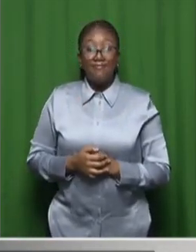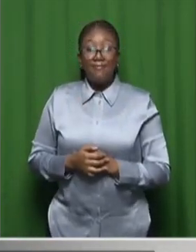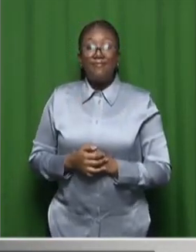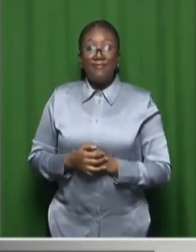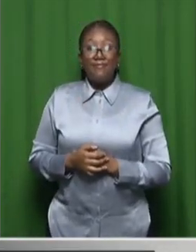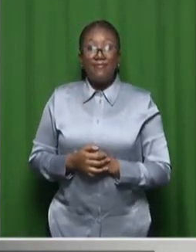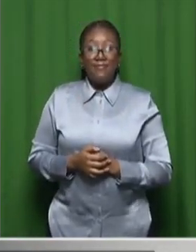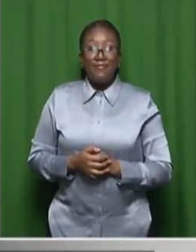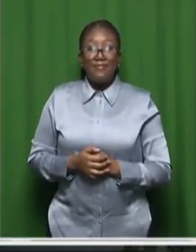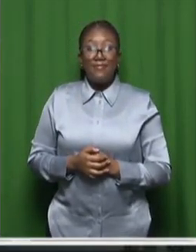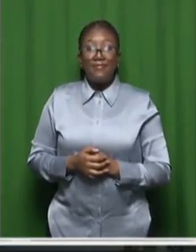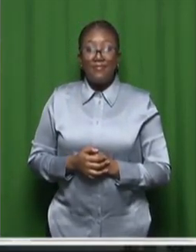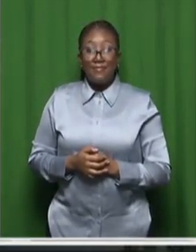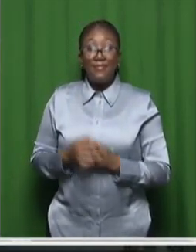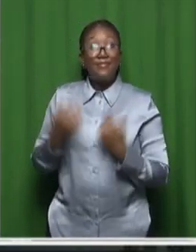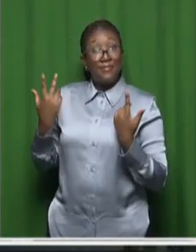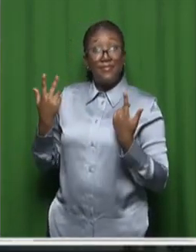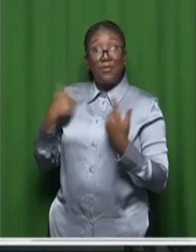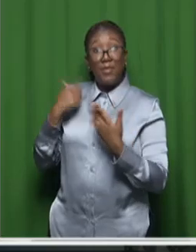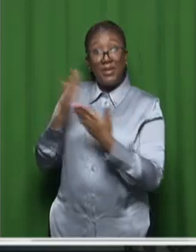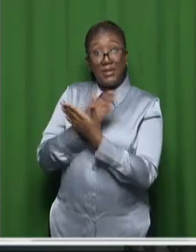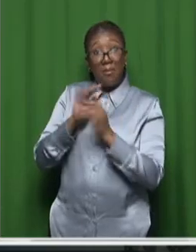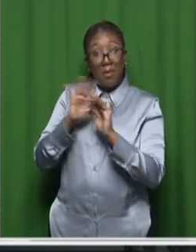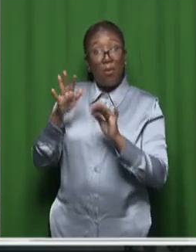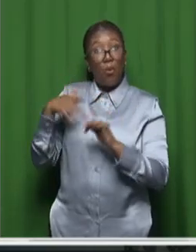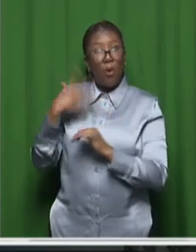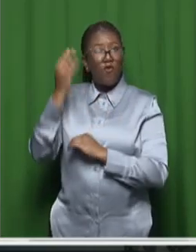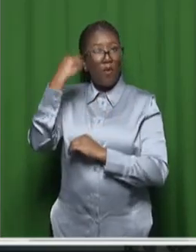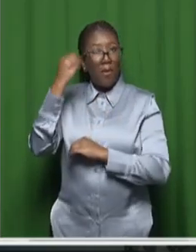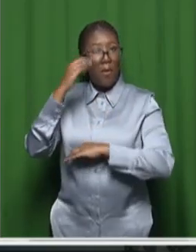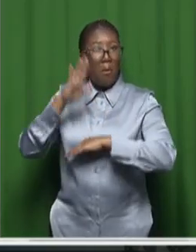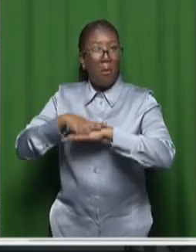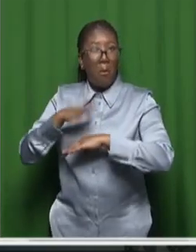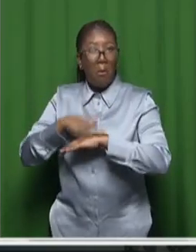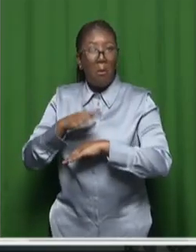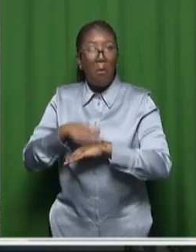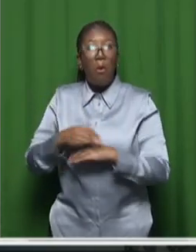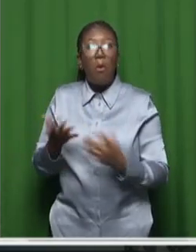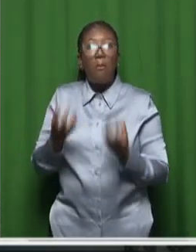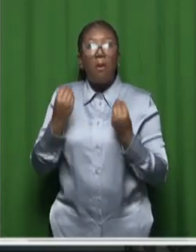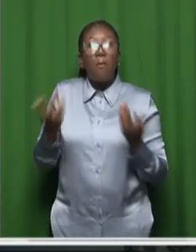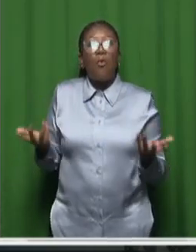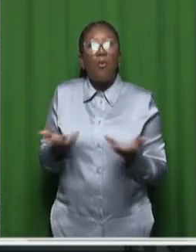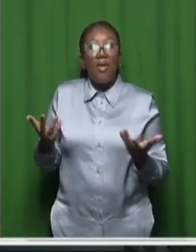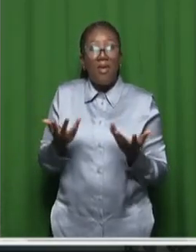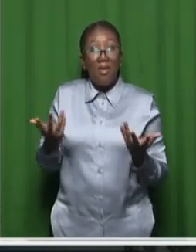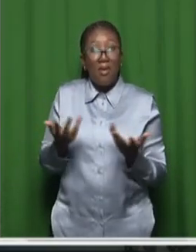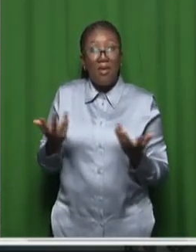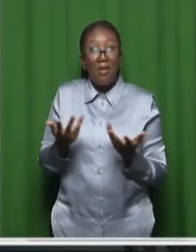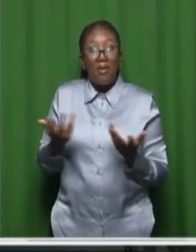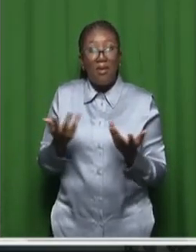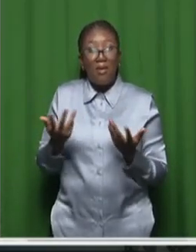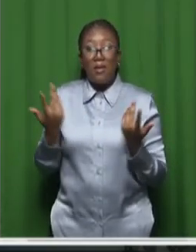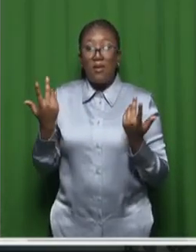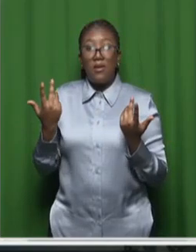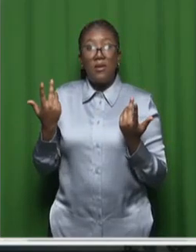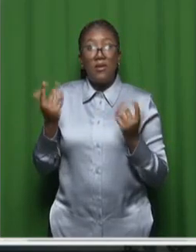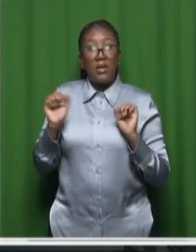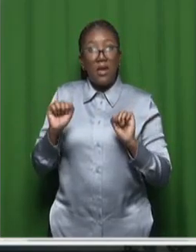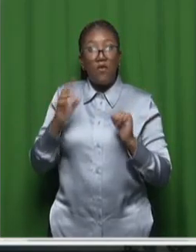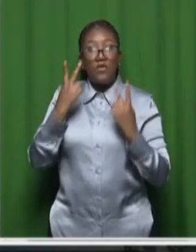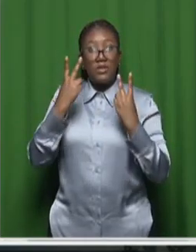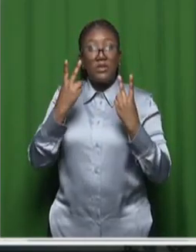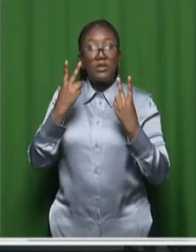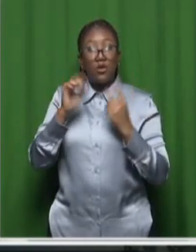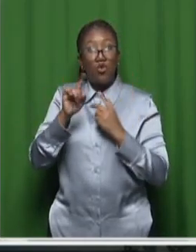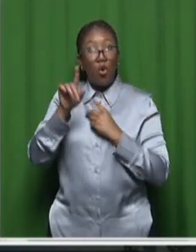And if people want to also find out more information, perhaps online, where do you reckon they go? I'm also just looking at